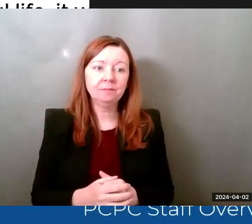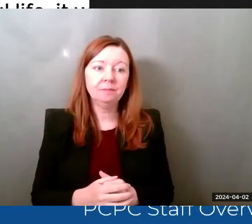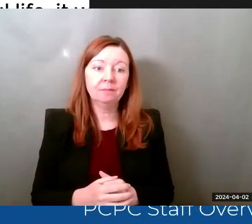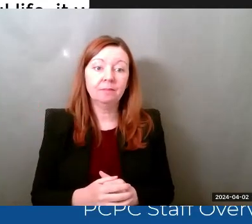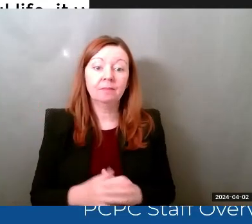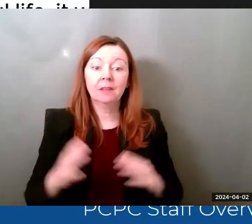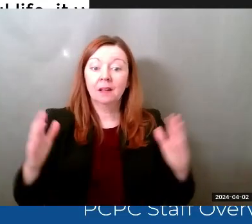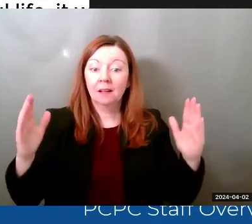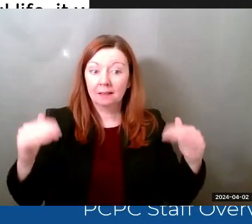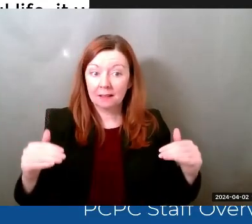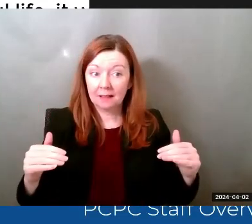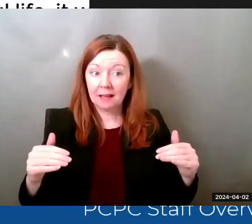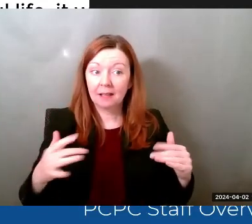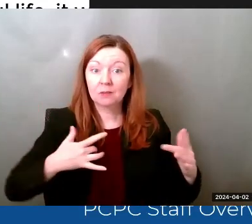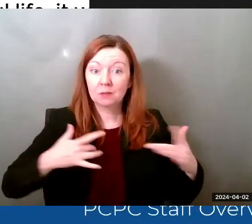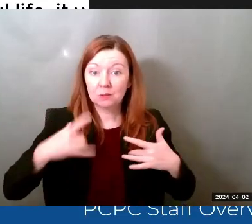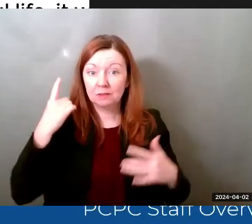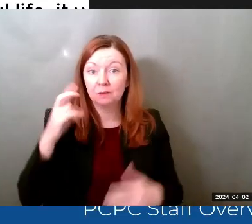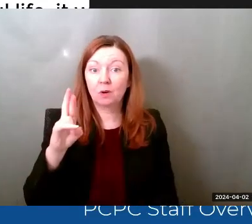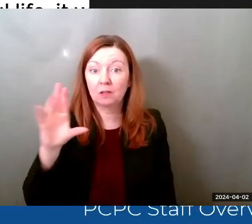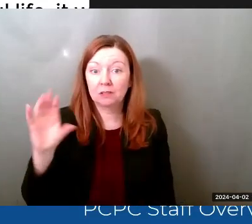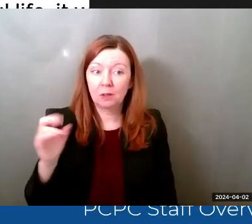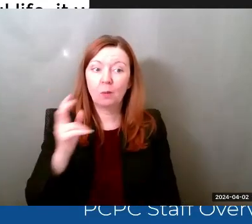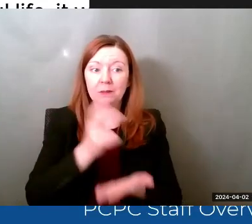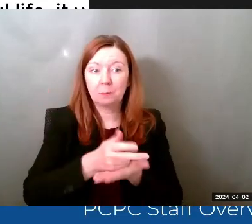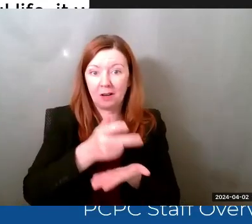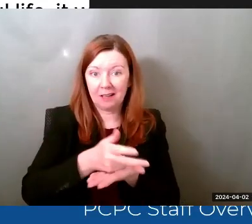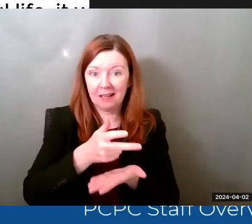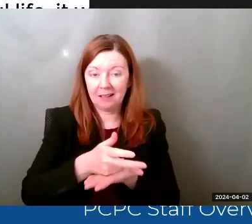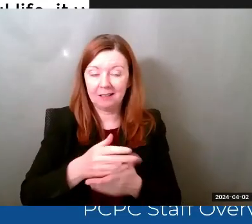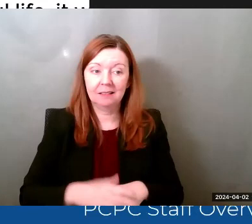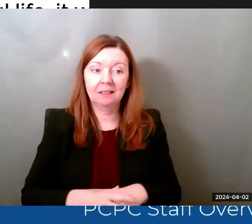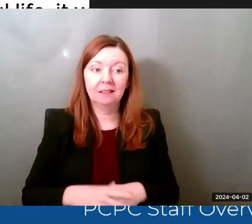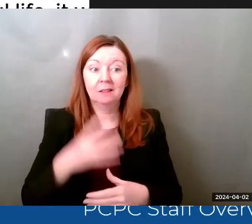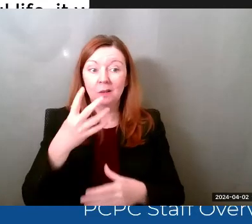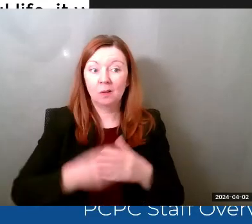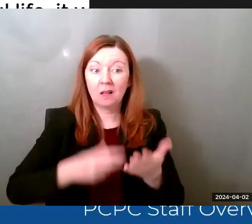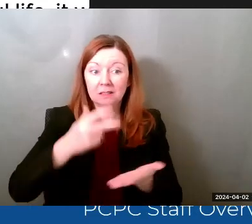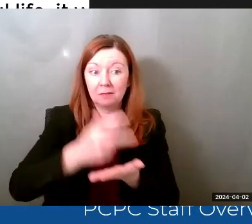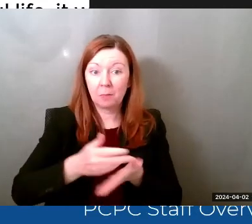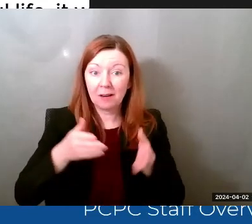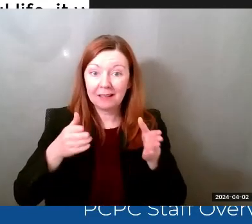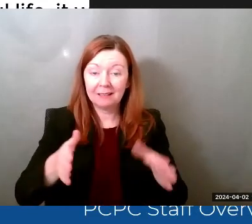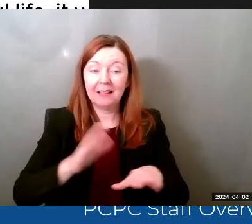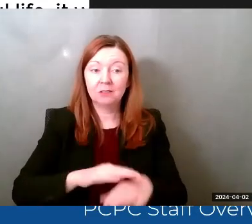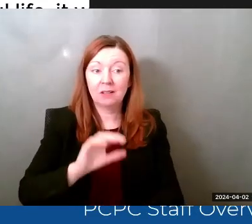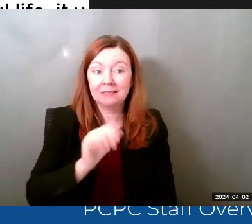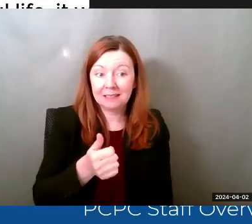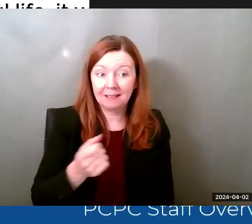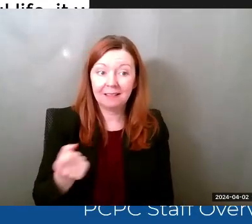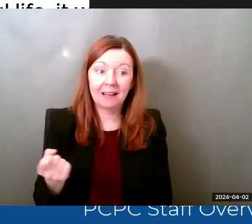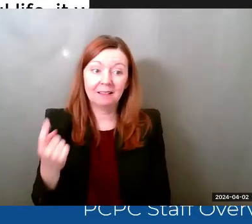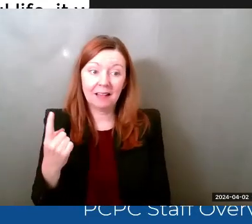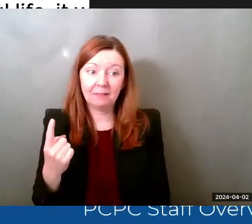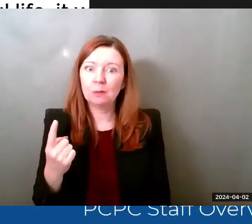The next area of concern for the RCO was parking. The loss of parking lanes on 10th and 11th Streets is a concern.